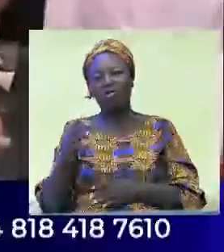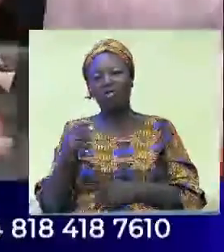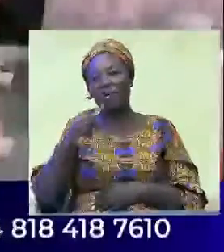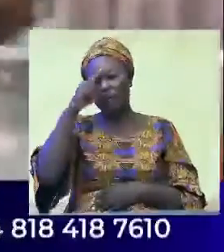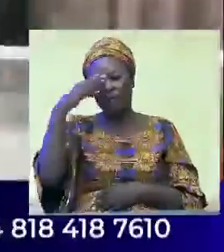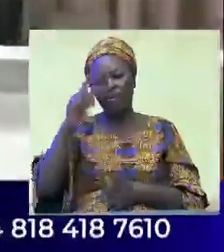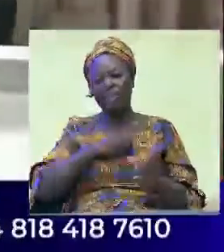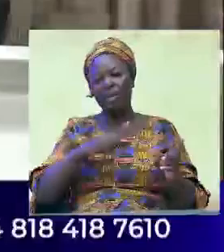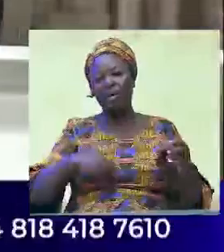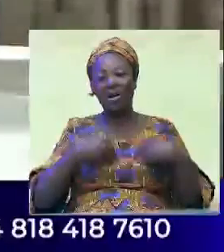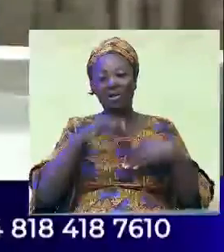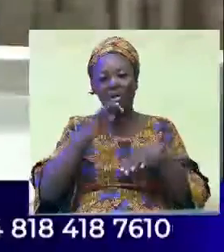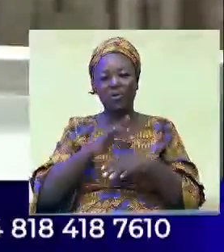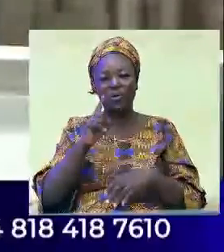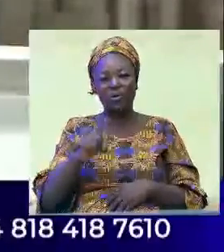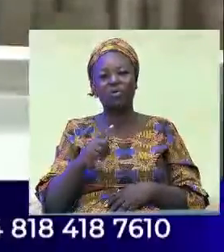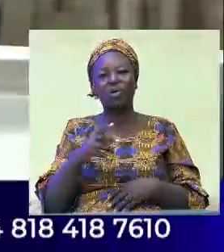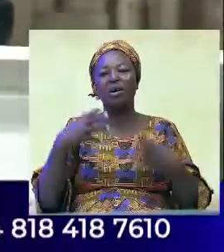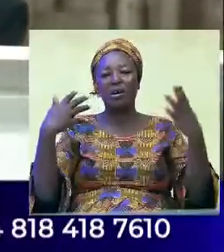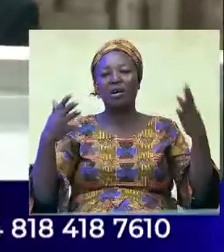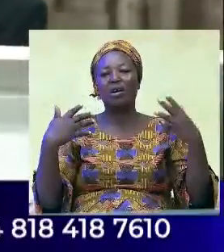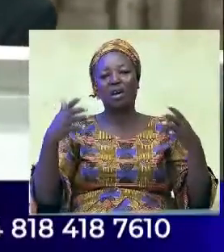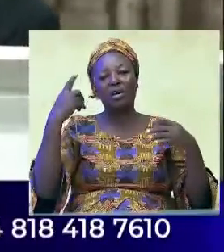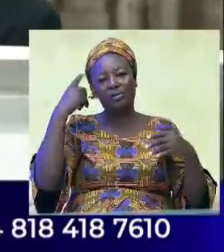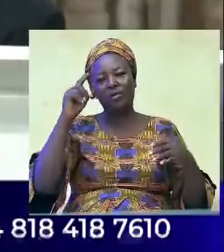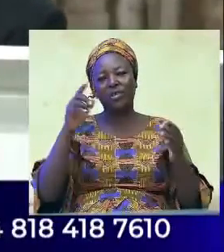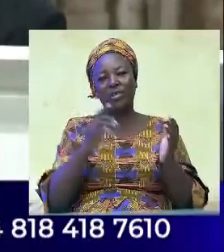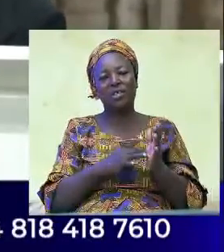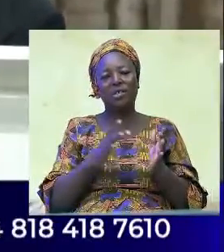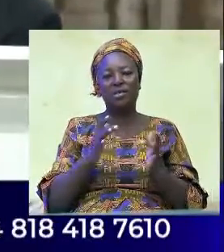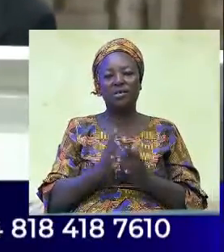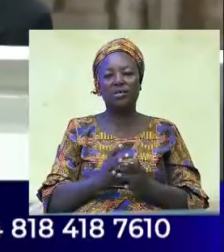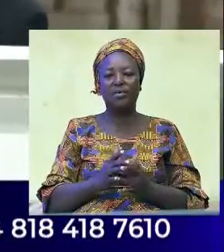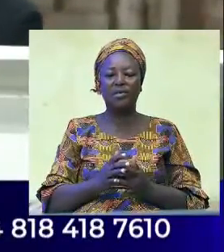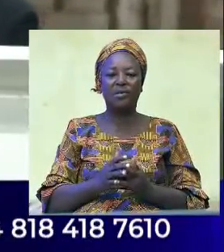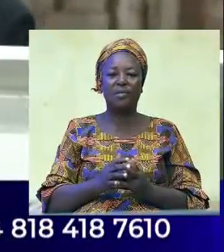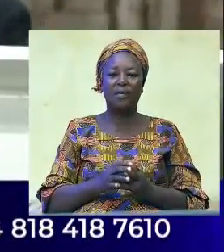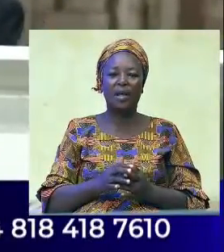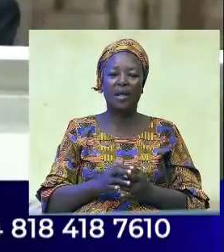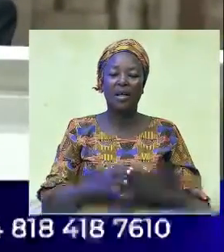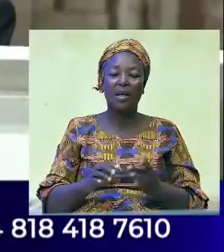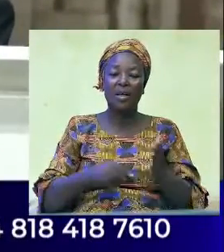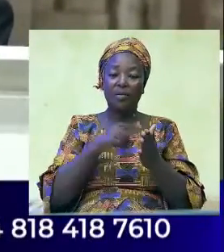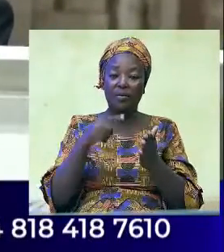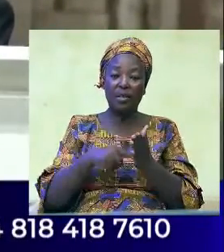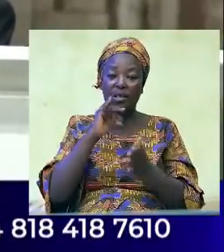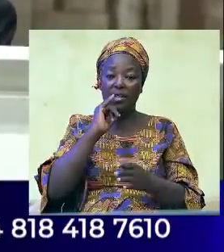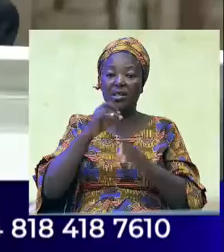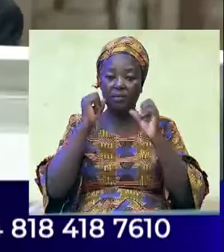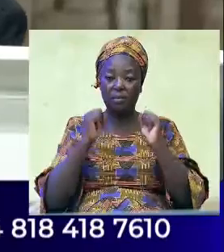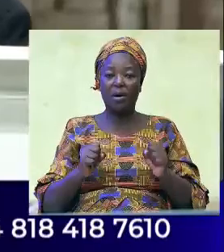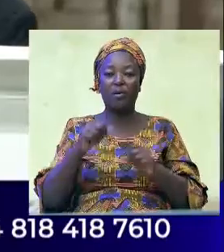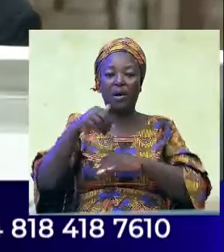number 6. Wonderful. Jam your hand together for Jesus.